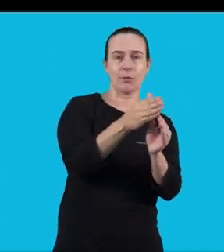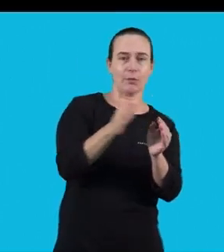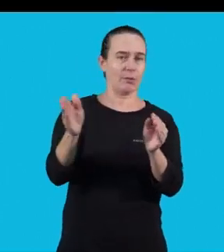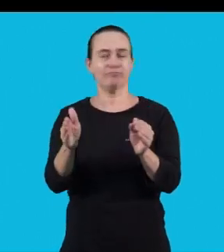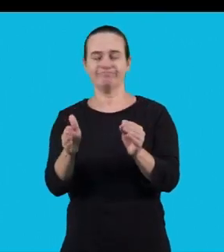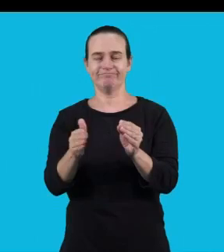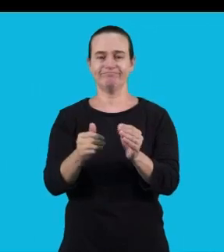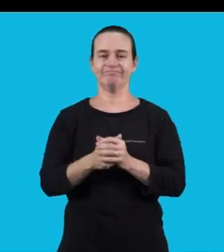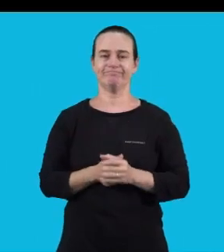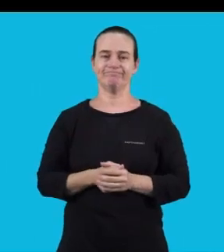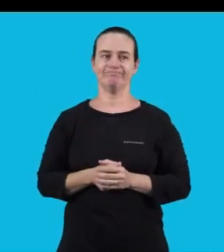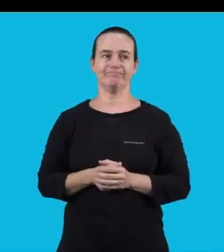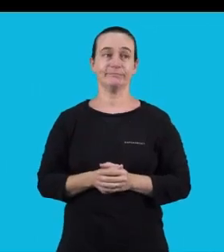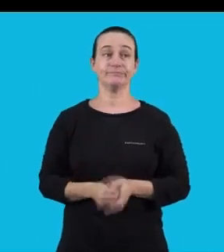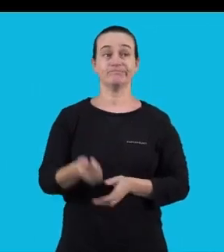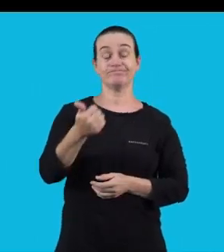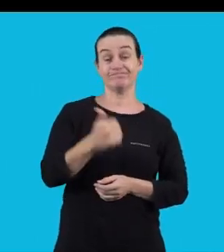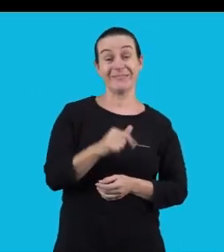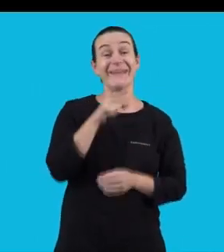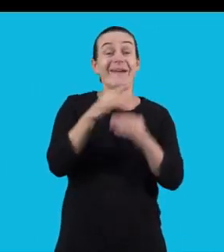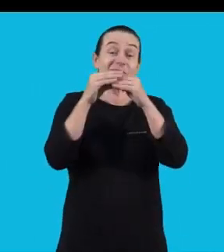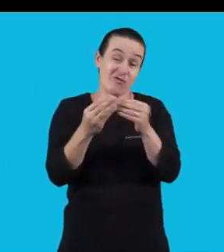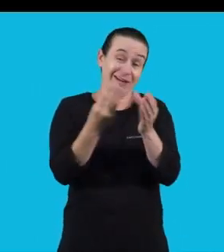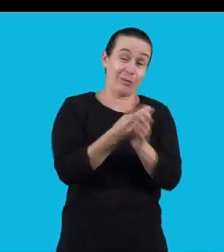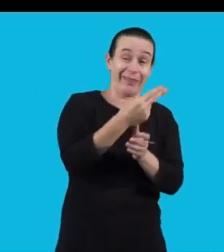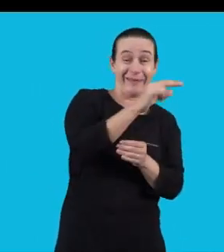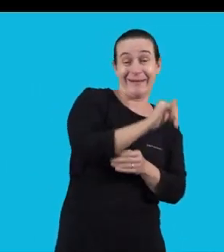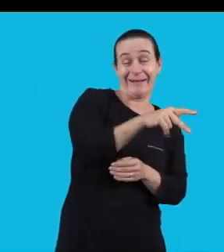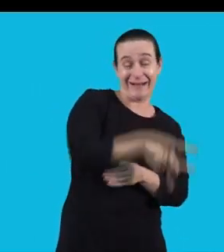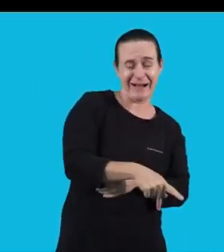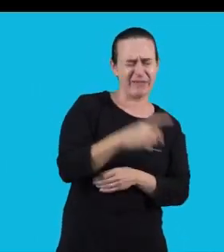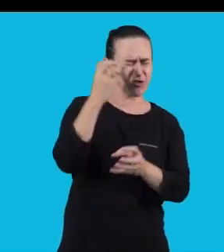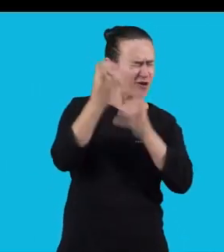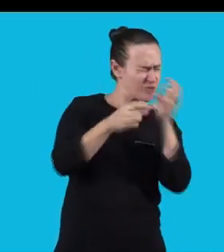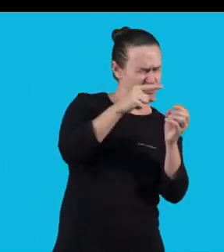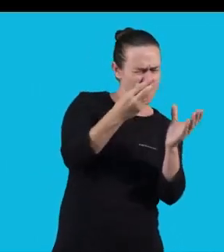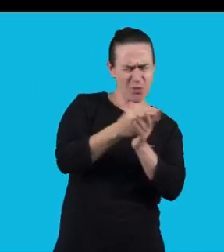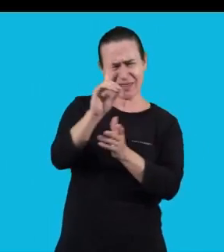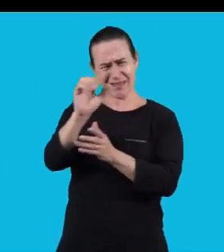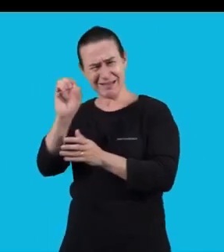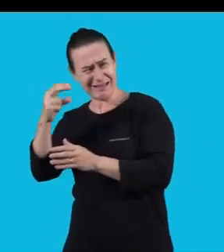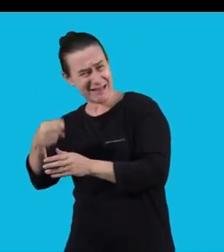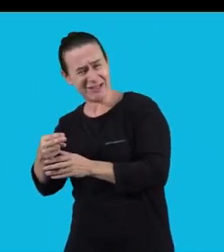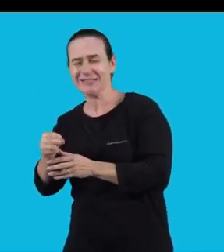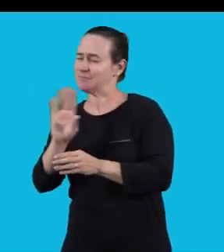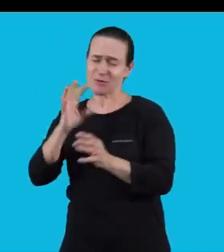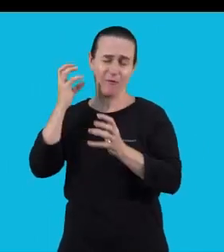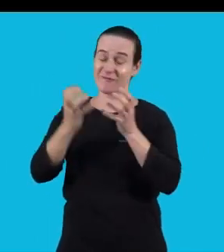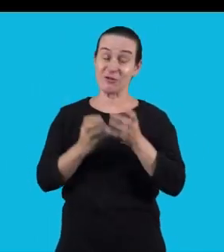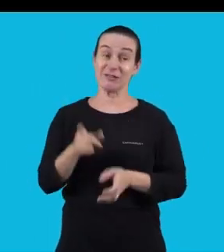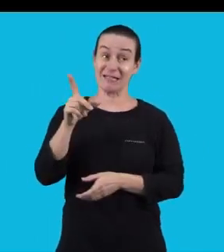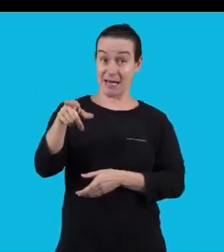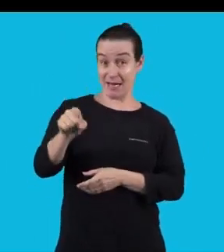any spaces. The hyphens friend, the dash that everyone always confuses, a dash can be used to do the